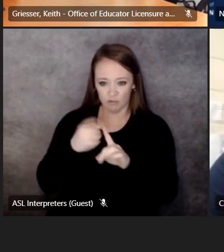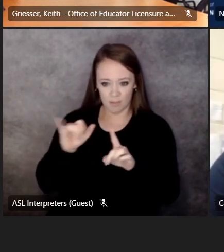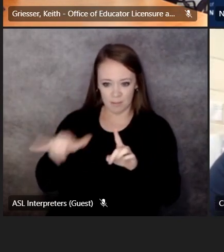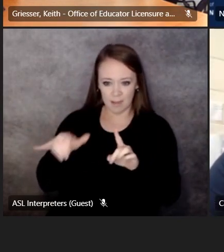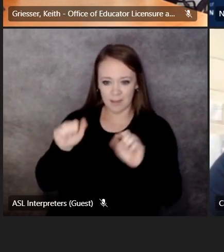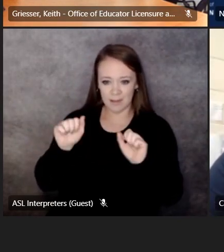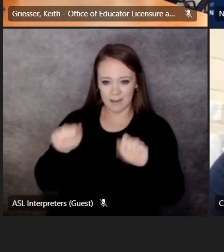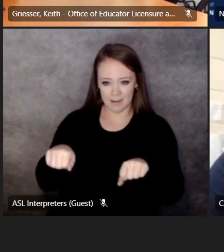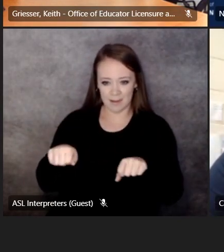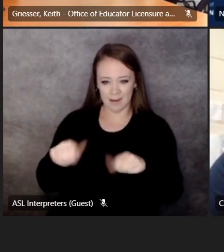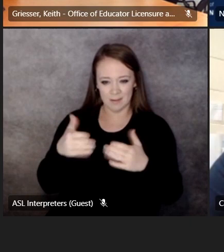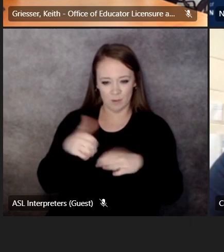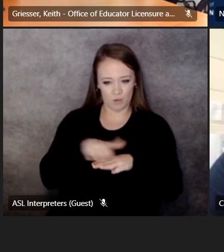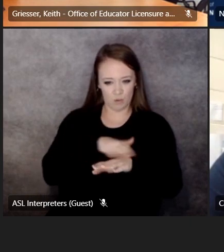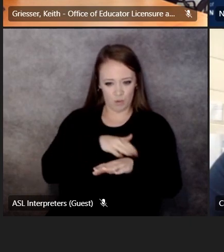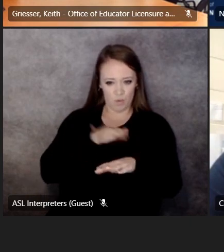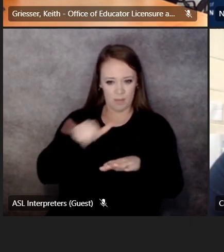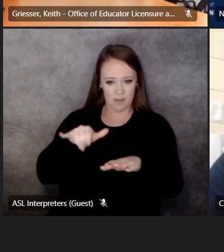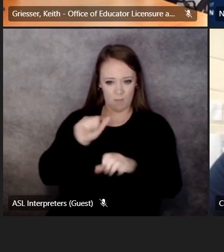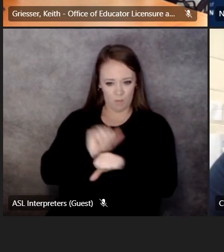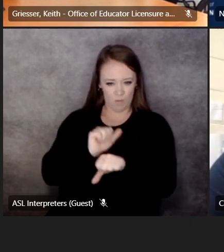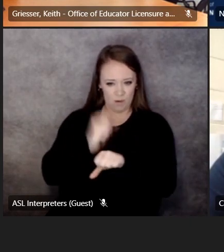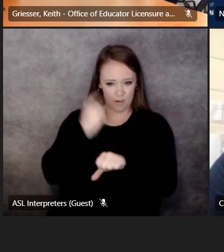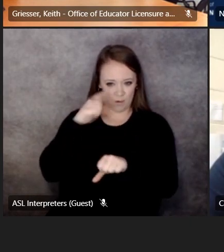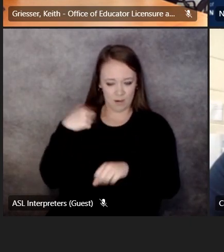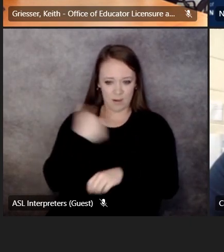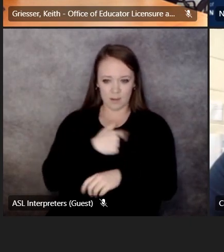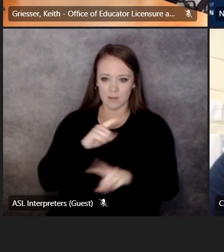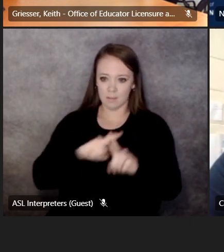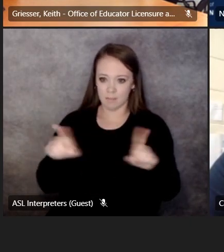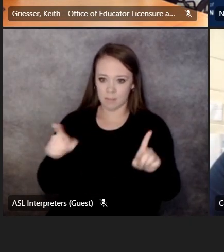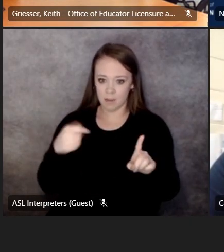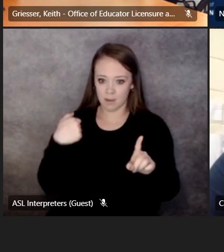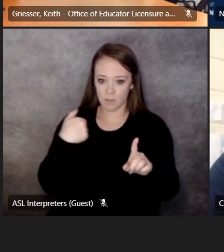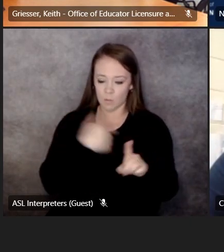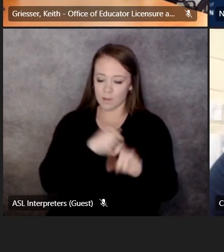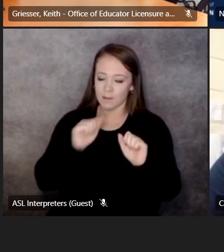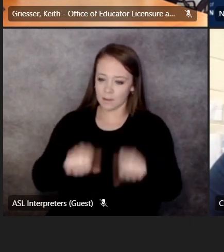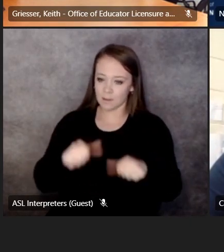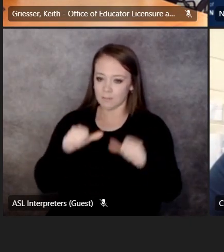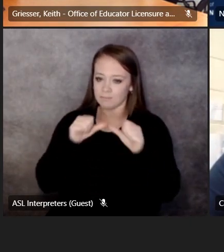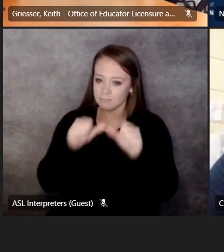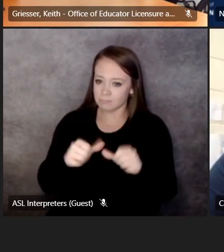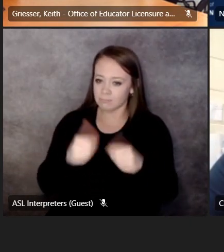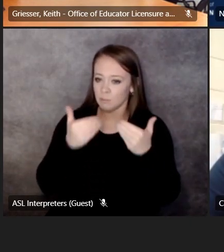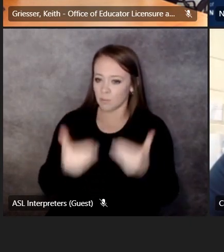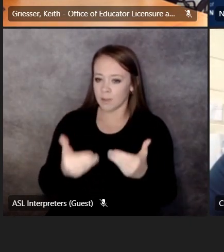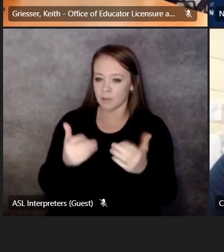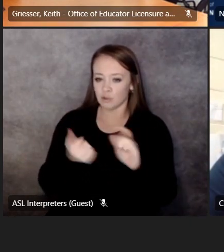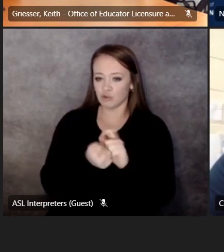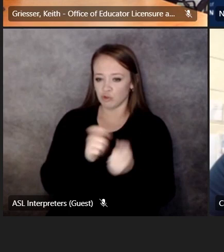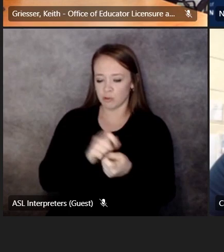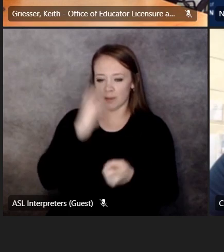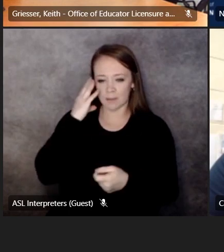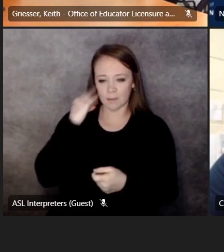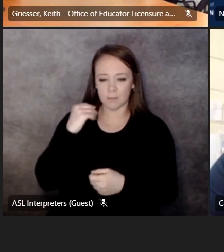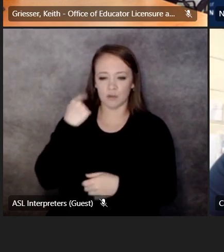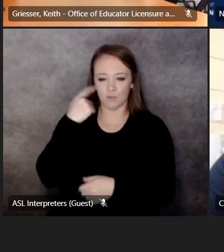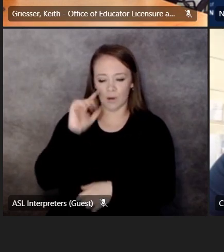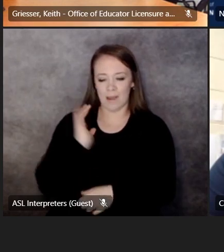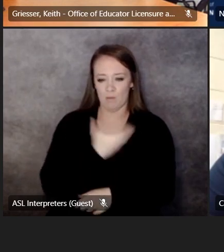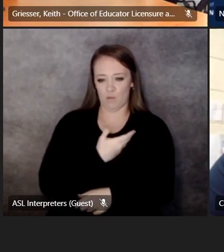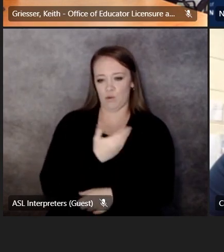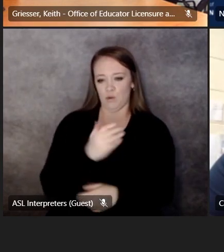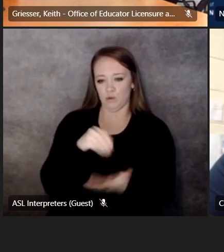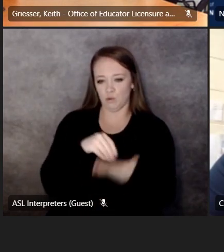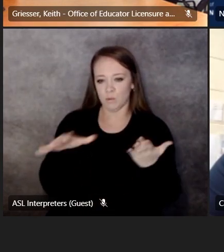there's really nothing that keeps us from changing the experiences of our students right now. So that's exciting. I'll close just by saying